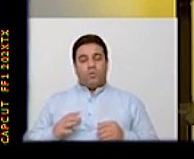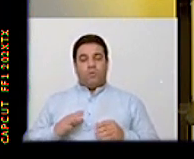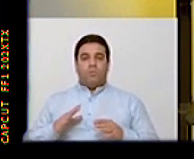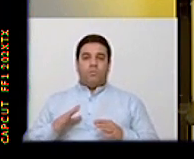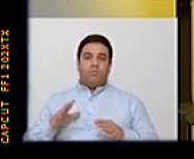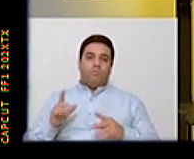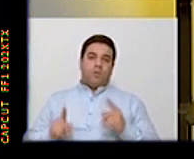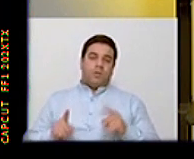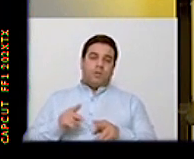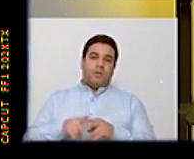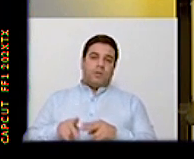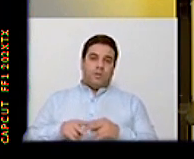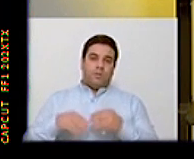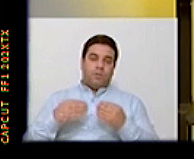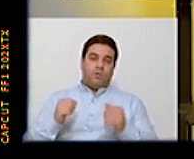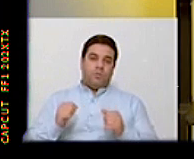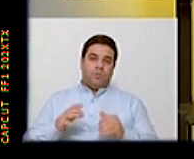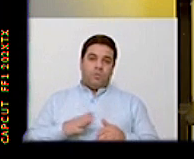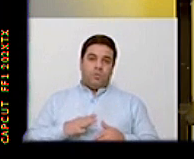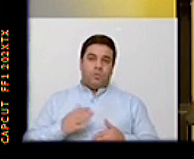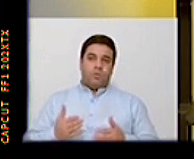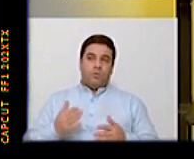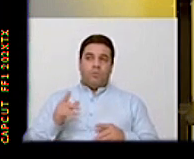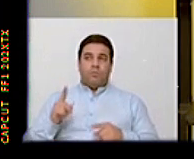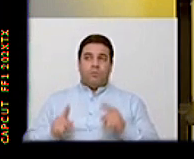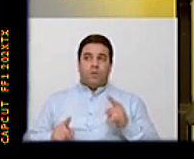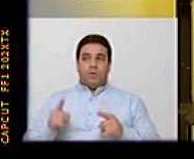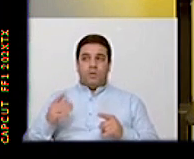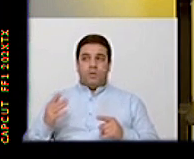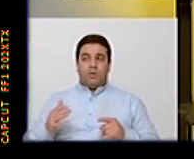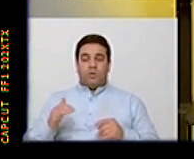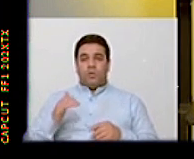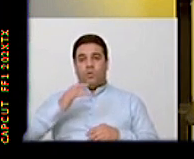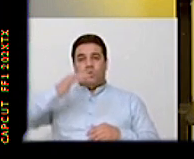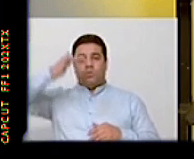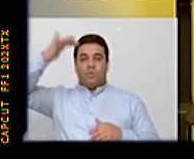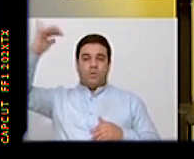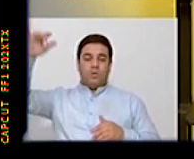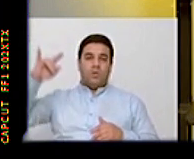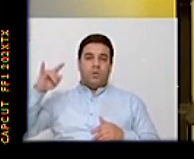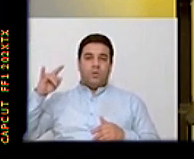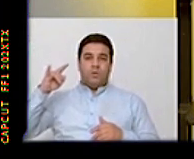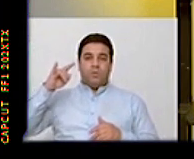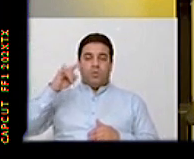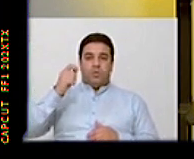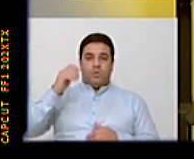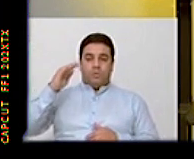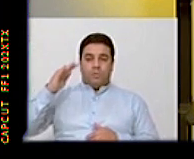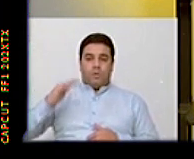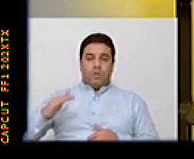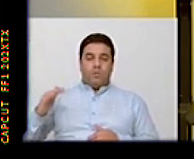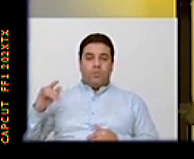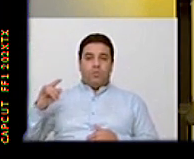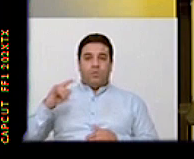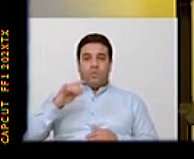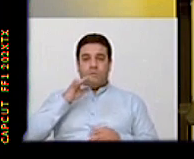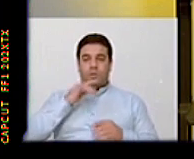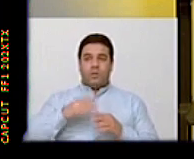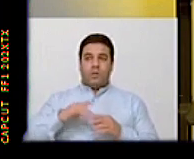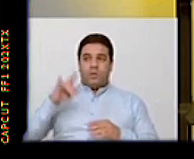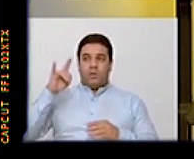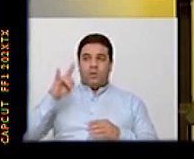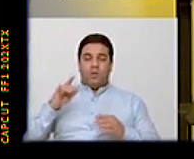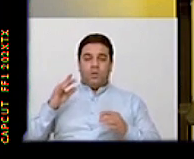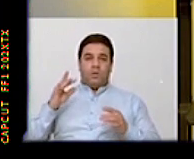ba'zida esa zarar keltirishi mumkin. Ba'zan osmonda samolyotlar juda past uchgan vaqtida deraza